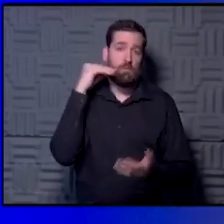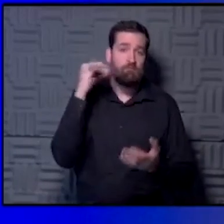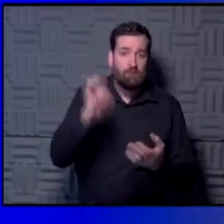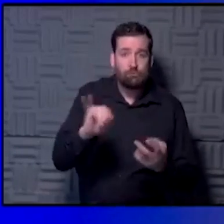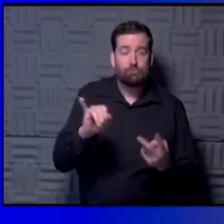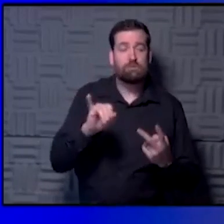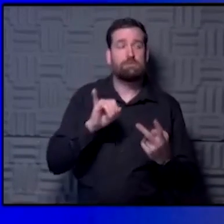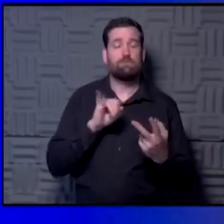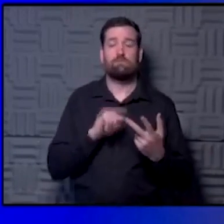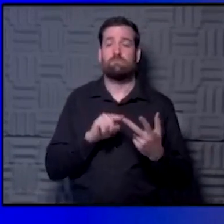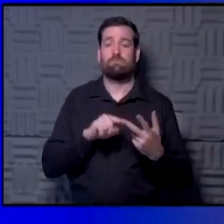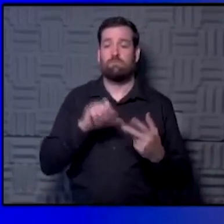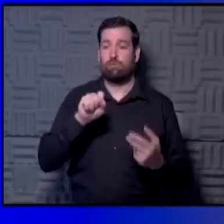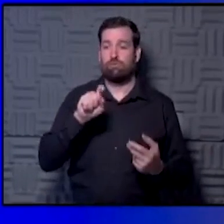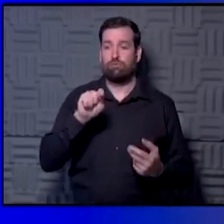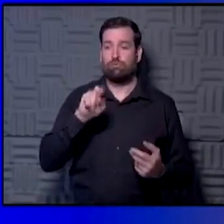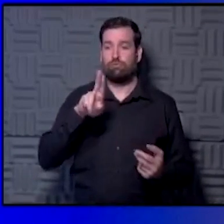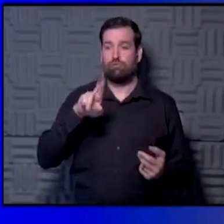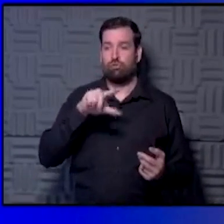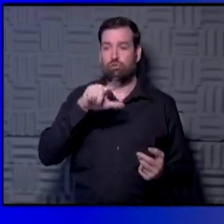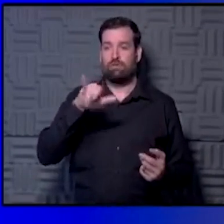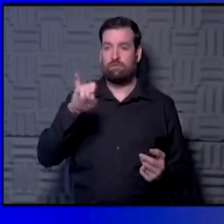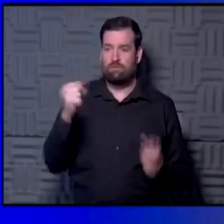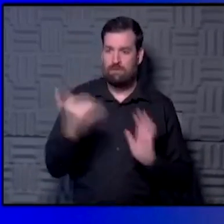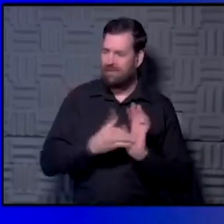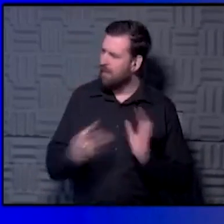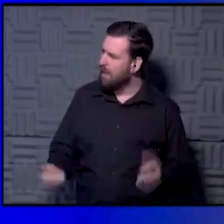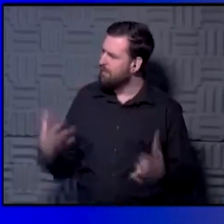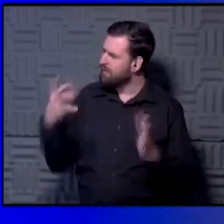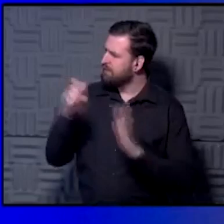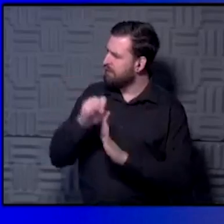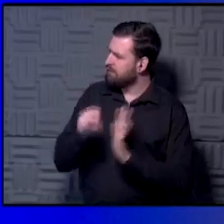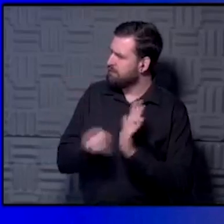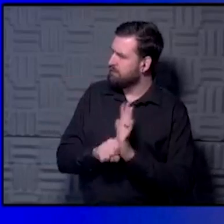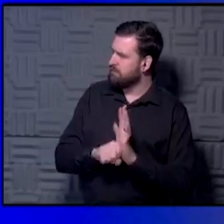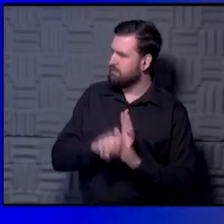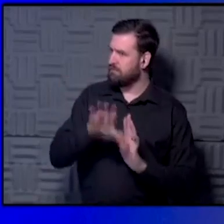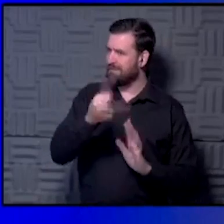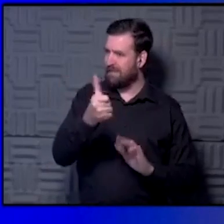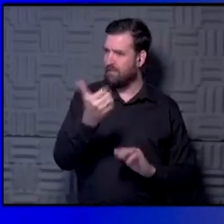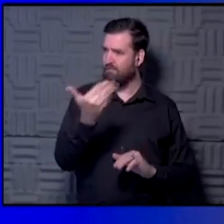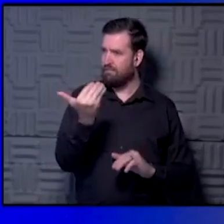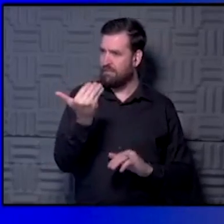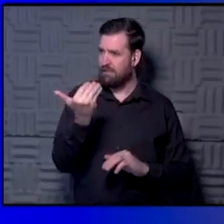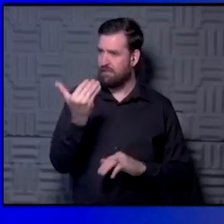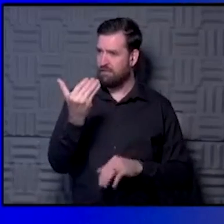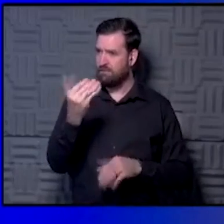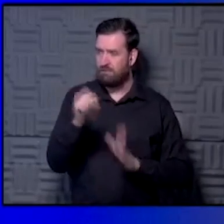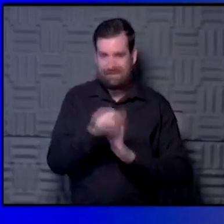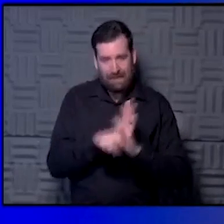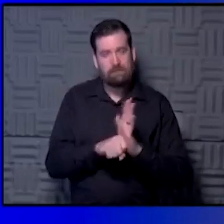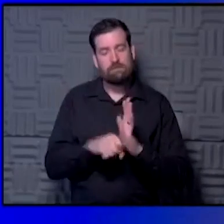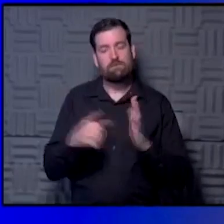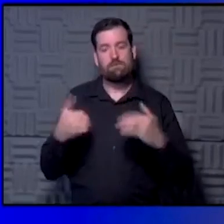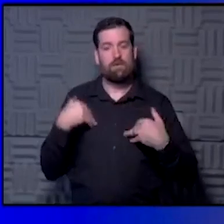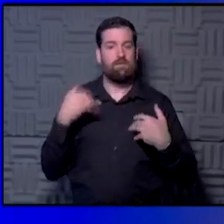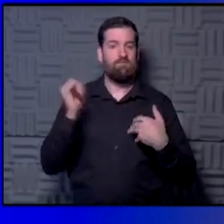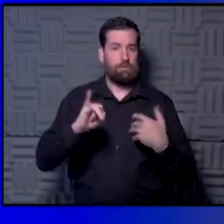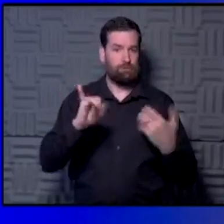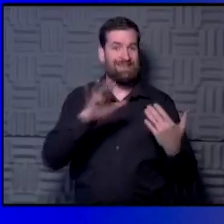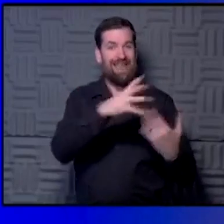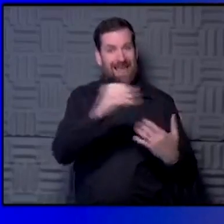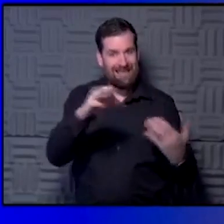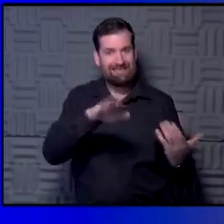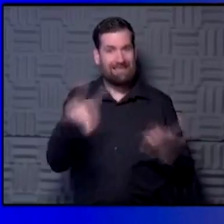or whether it's the Sturgis thing that, again, led to how many states? I don't know. 10 or 15 states that had infections and deaths as well.